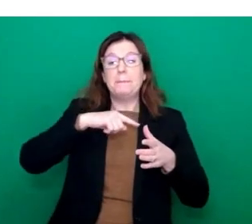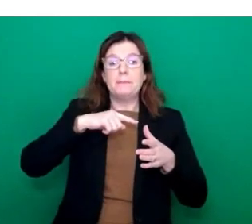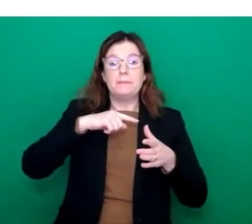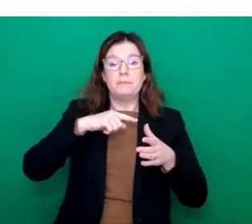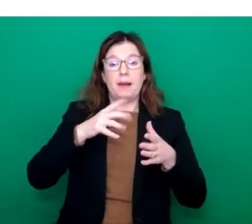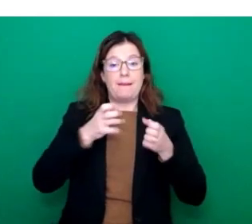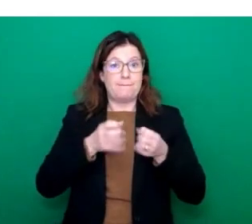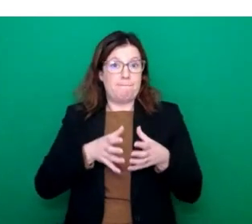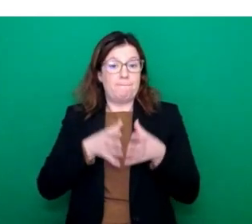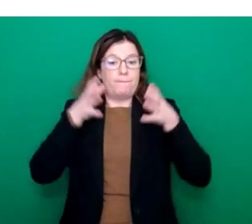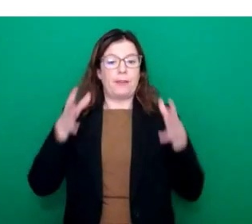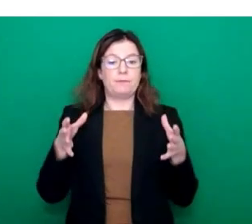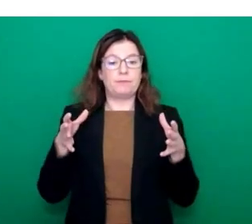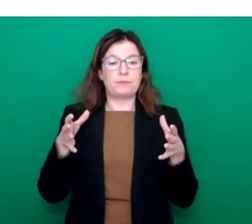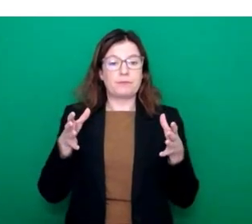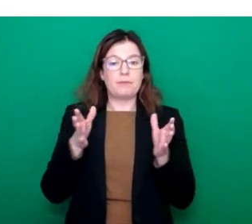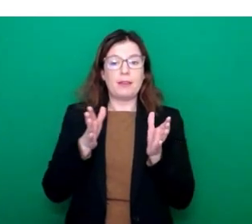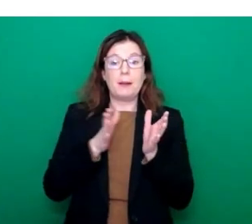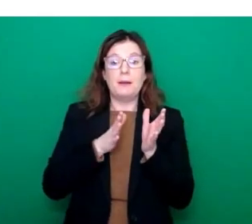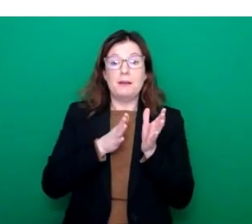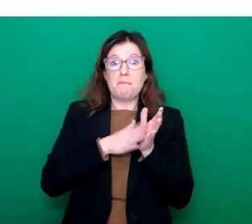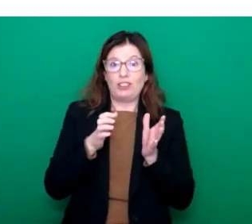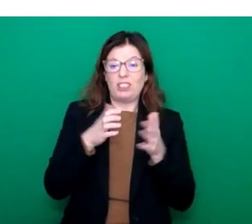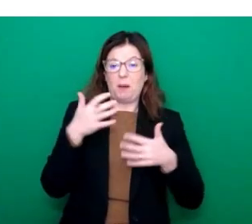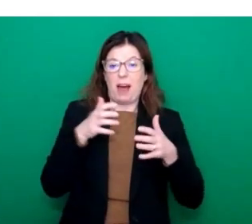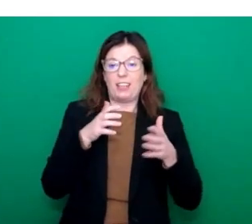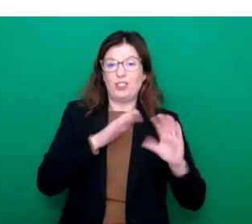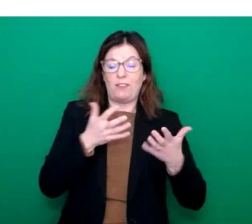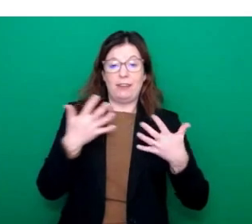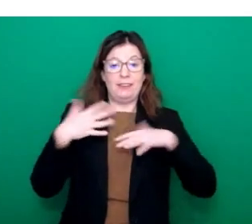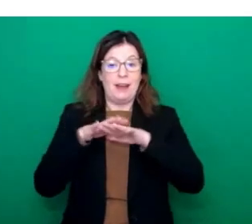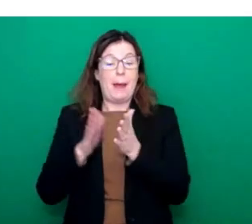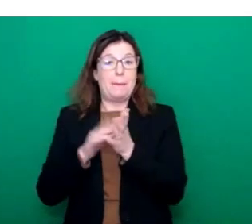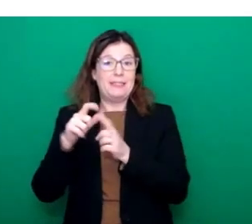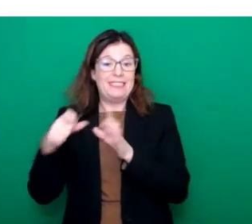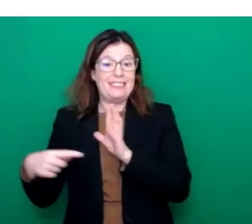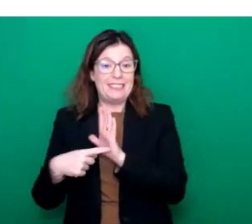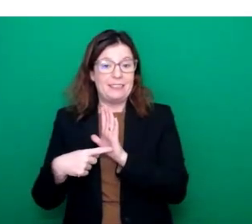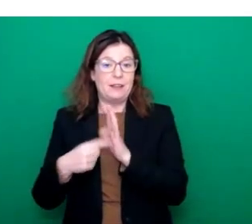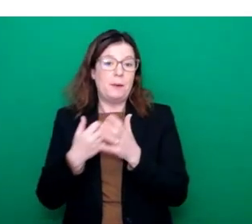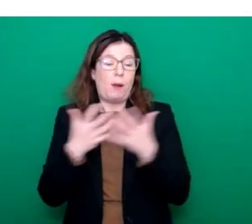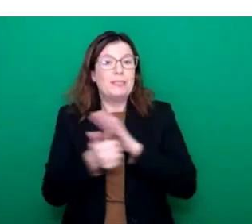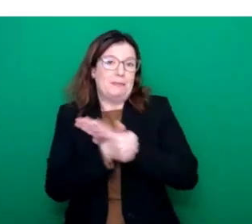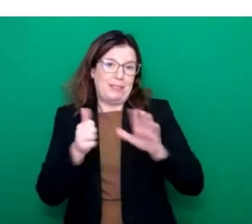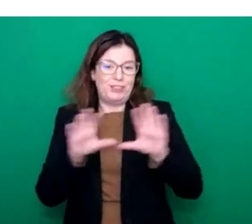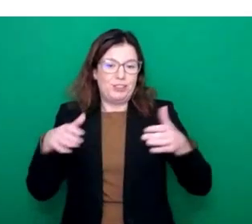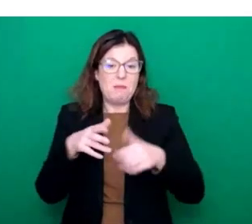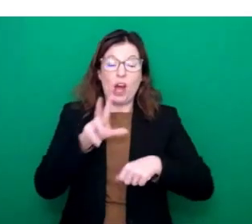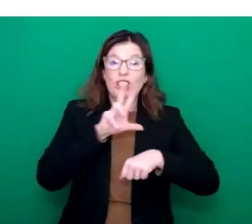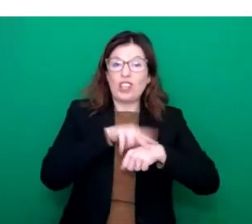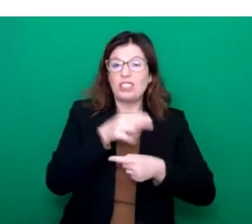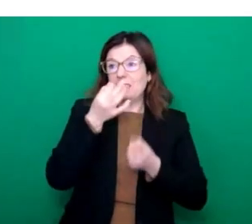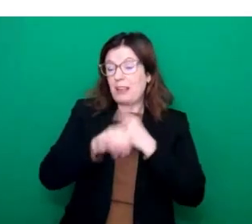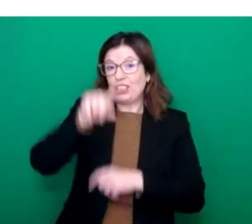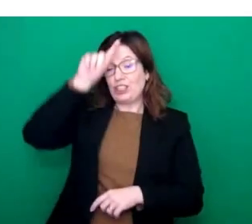large Manchester Pain Service, a large integrated MDT a multidisciplinary team with doctors, specialist